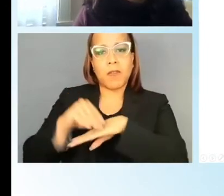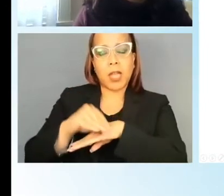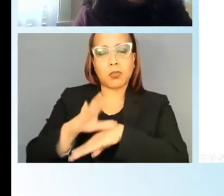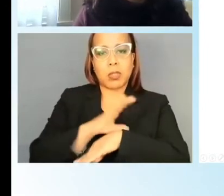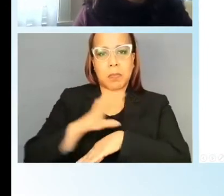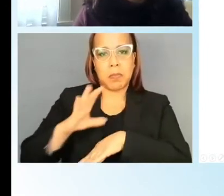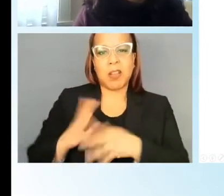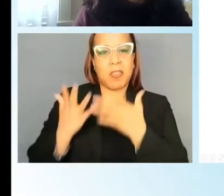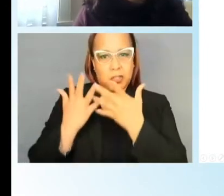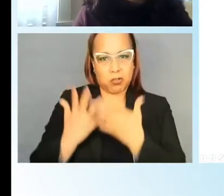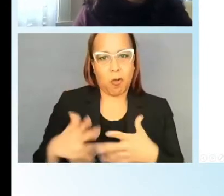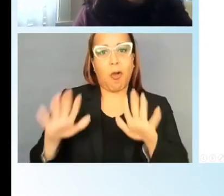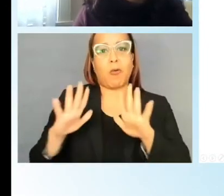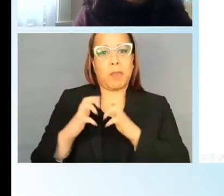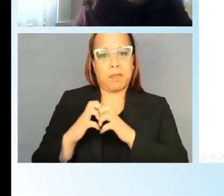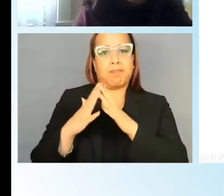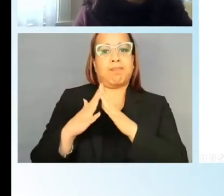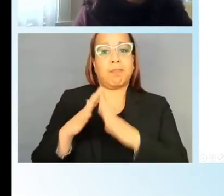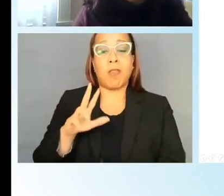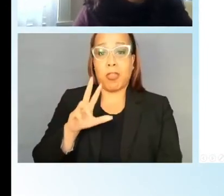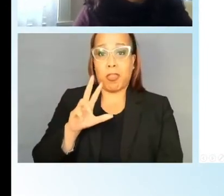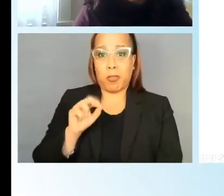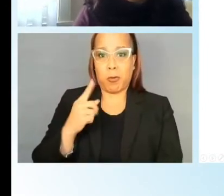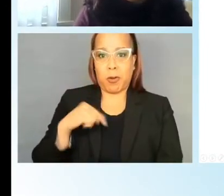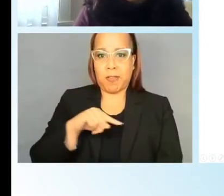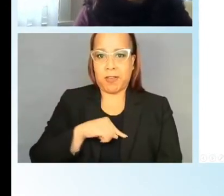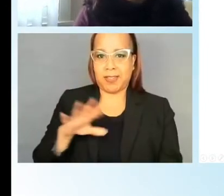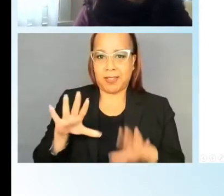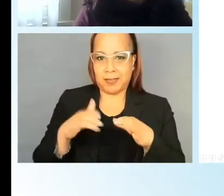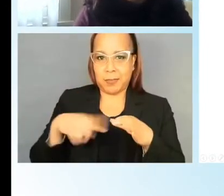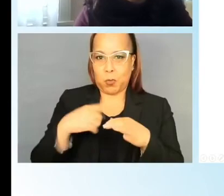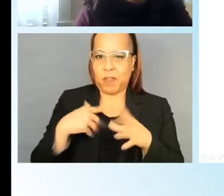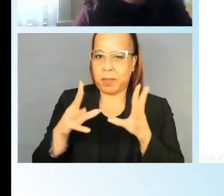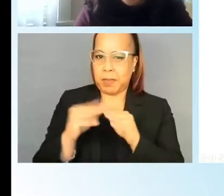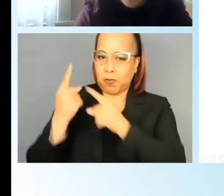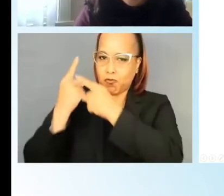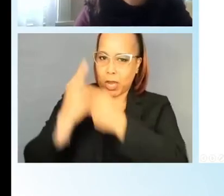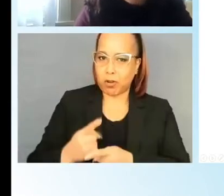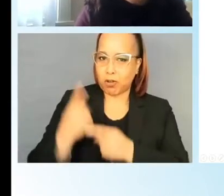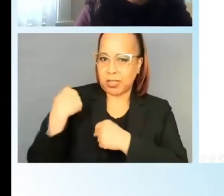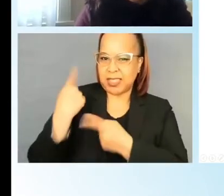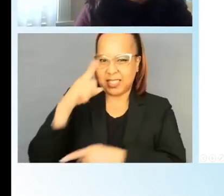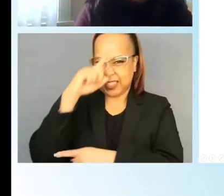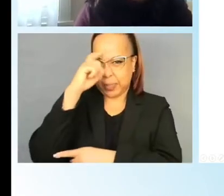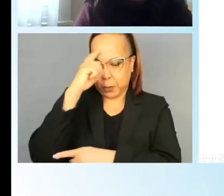been appointed. There are 30 of us strong. We've been meeting regularly since the summer.